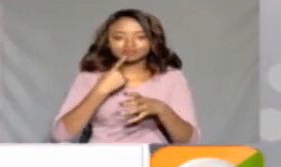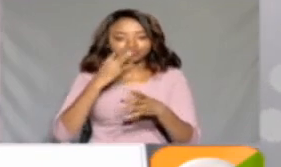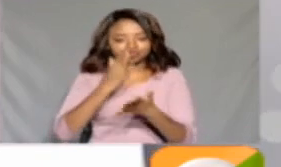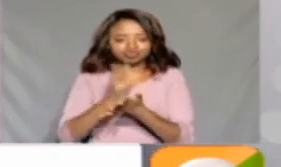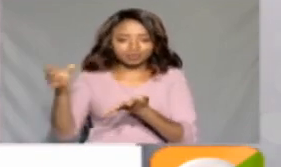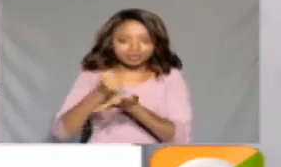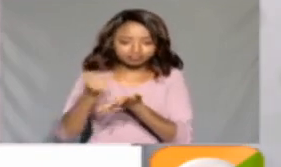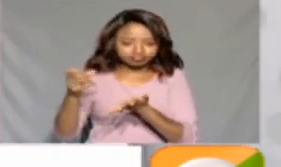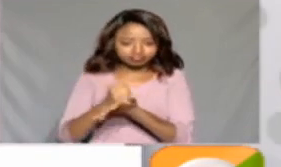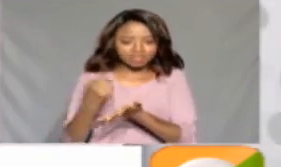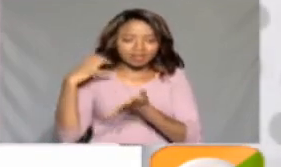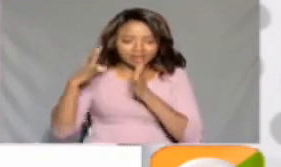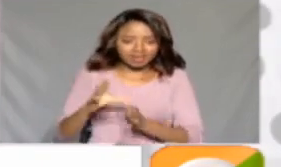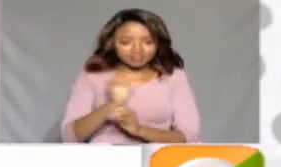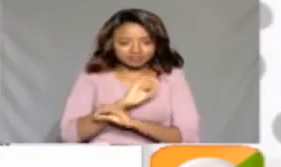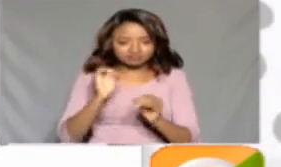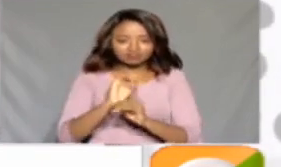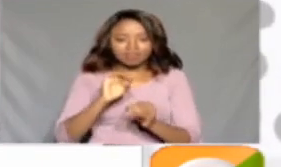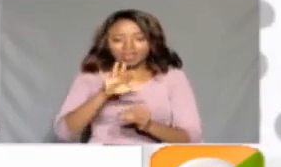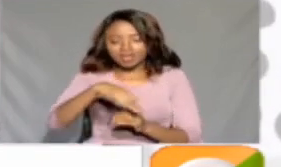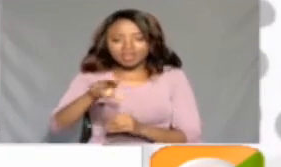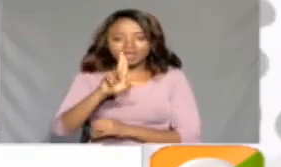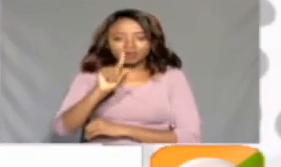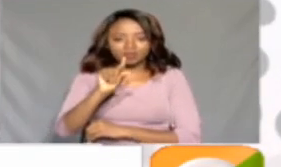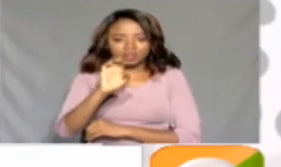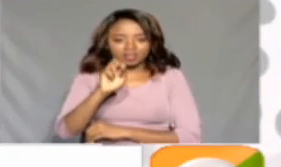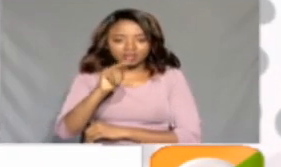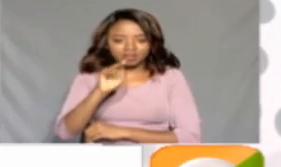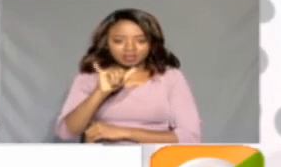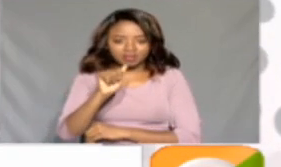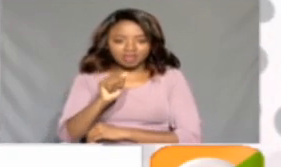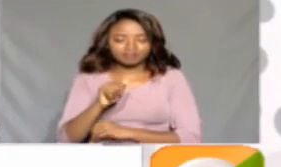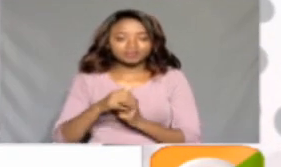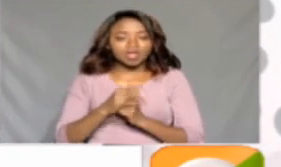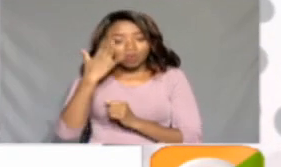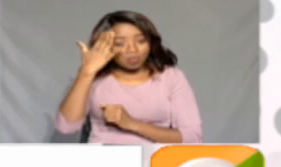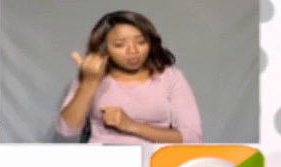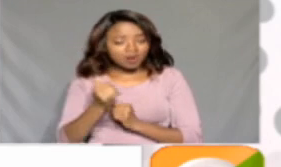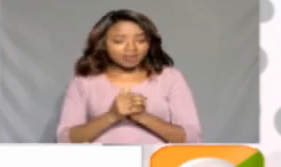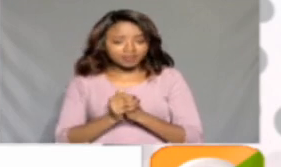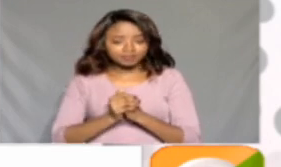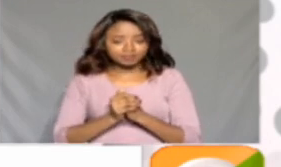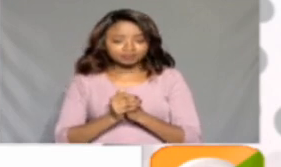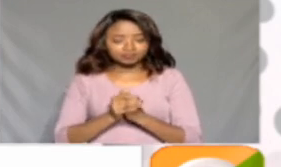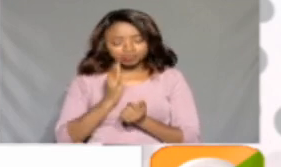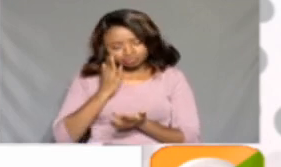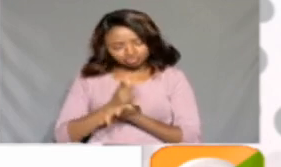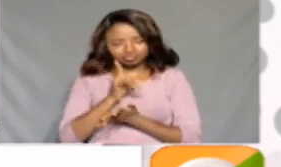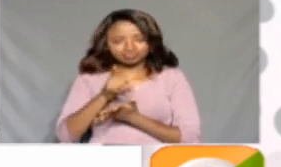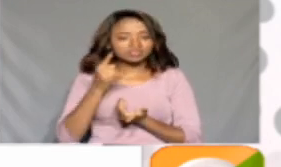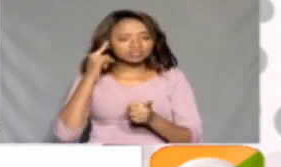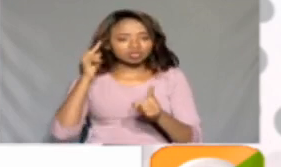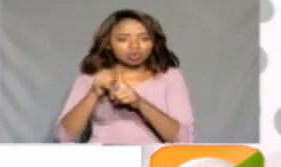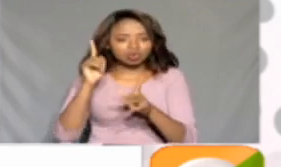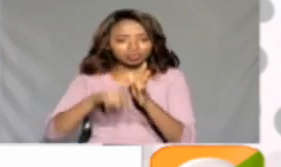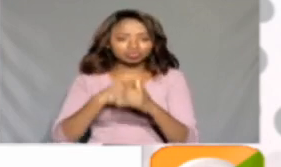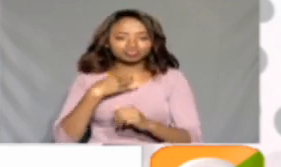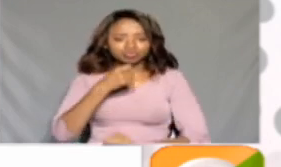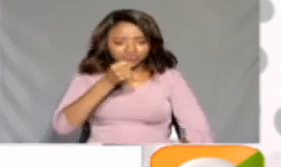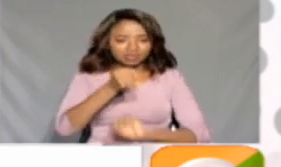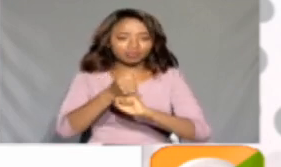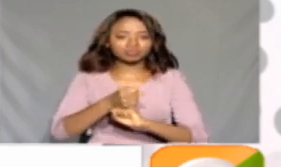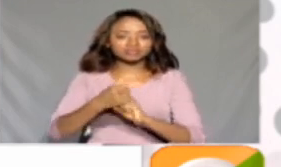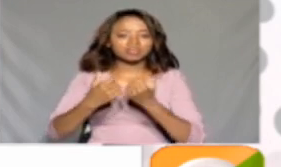candidates for the forthcoming parliamentary by-elections in Ugenya and Abakasi South constituencies. Why? You said, this is in the spirit of furthering steps